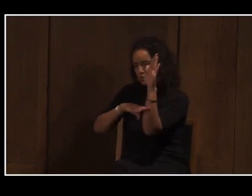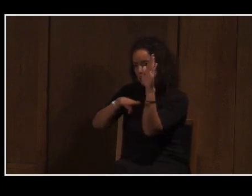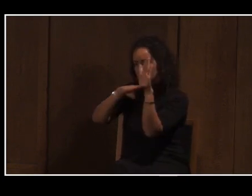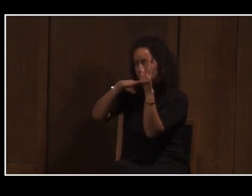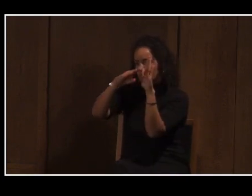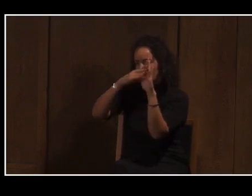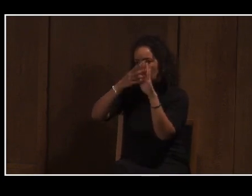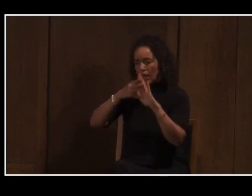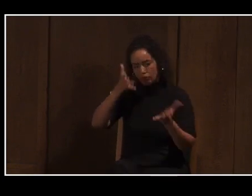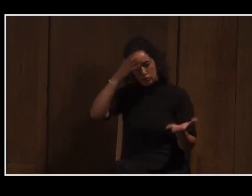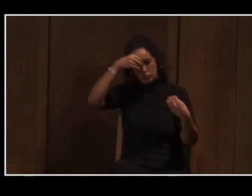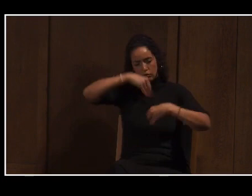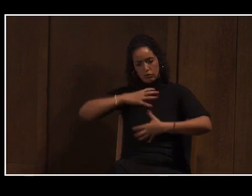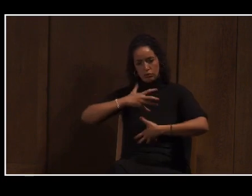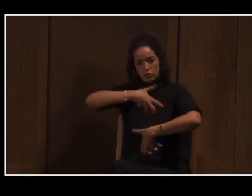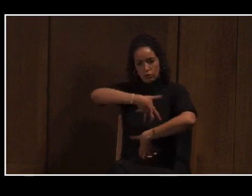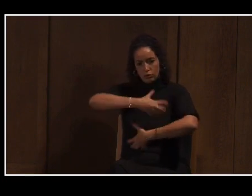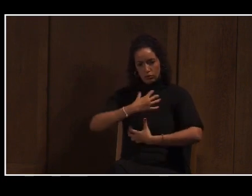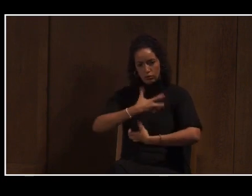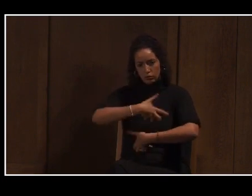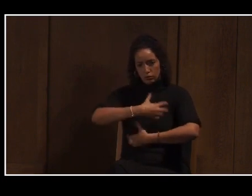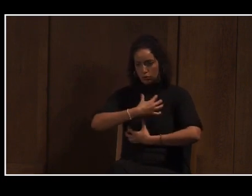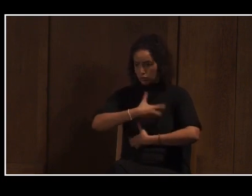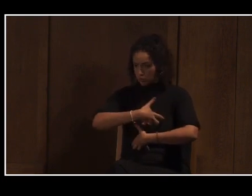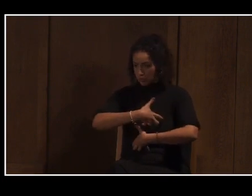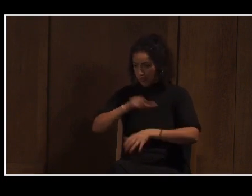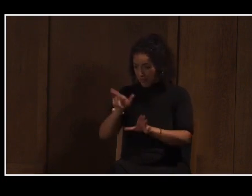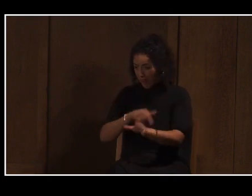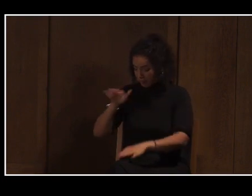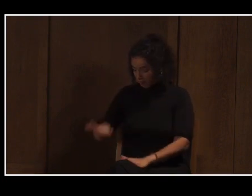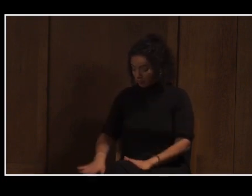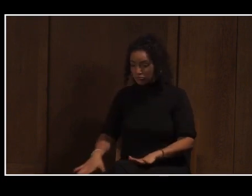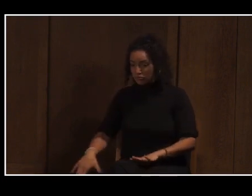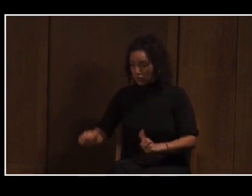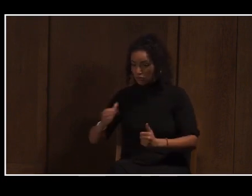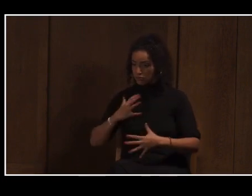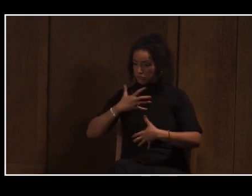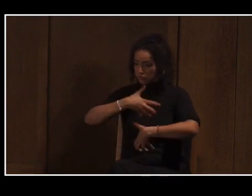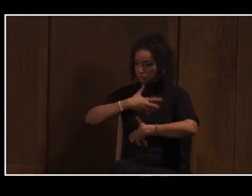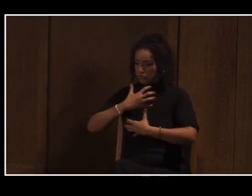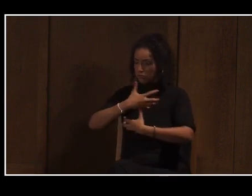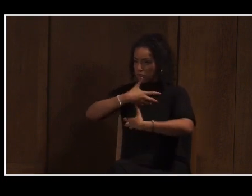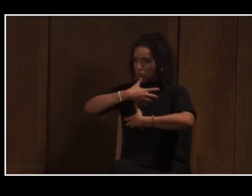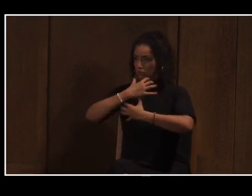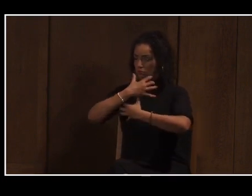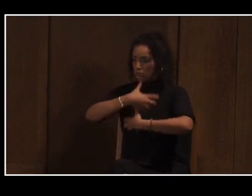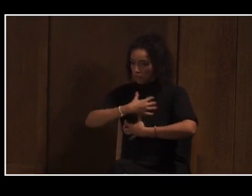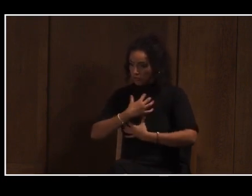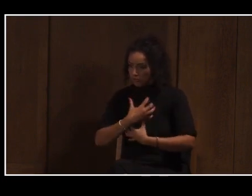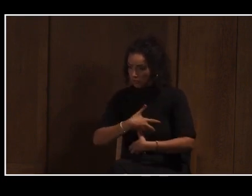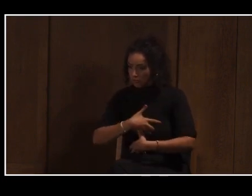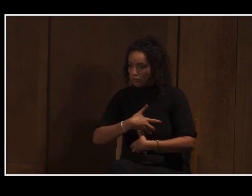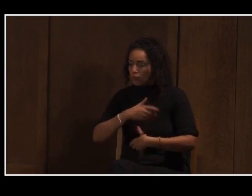doing that work often at a very young age, and you're trying to work out like all these different paracosms or kind